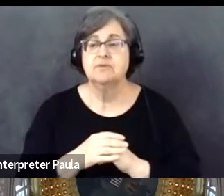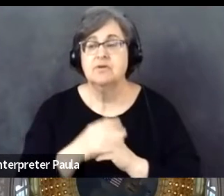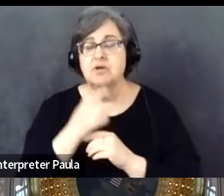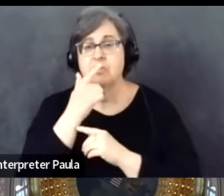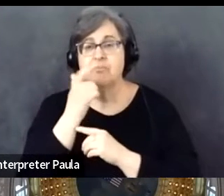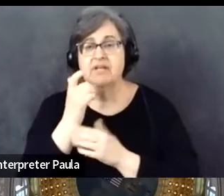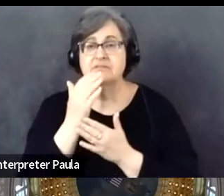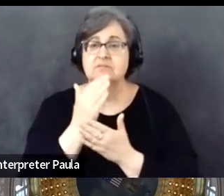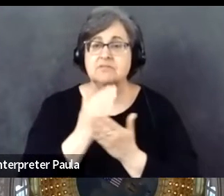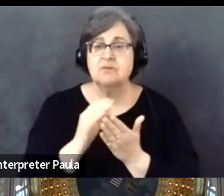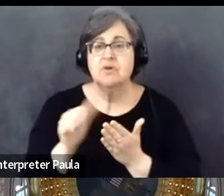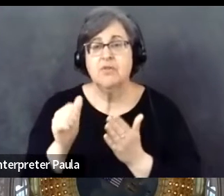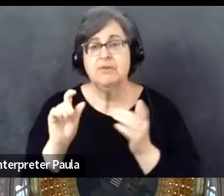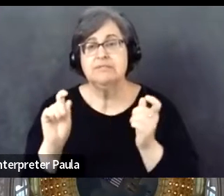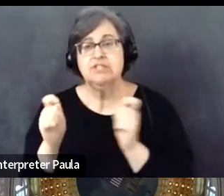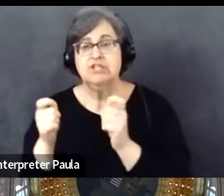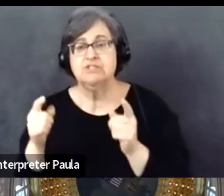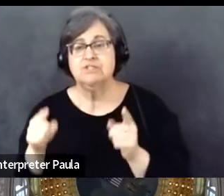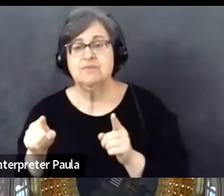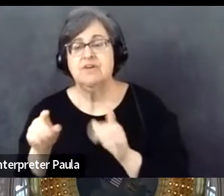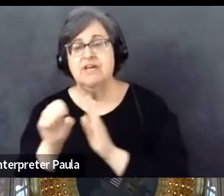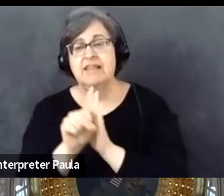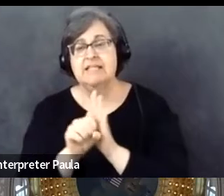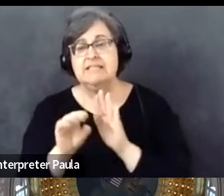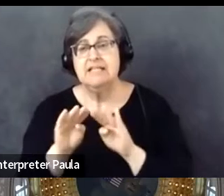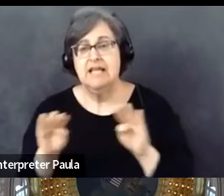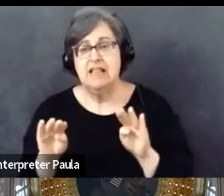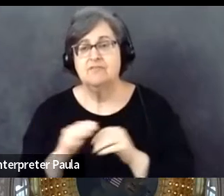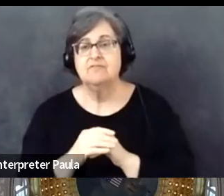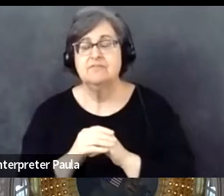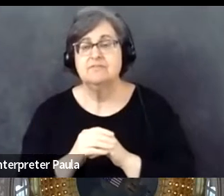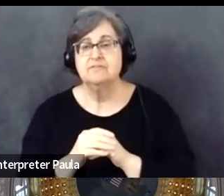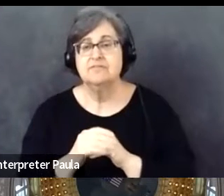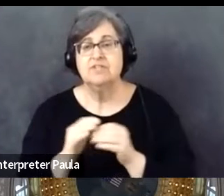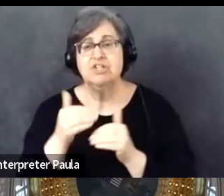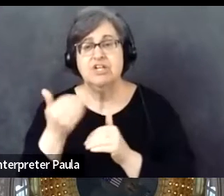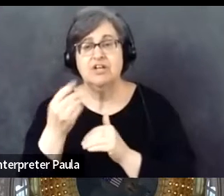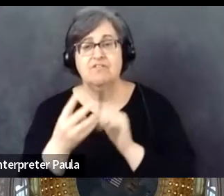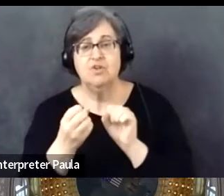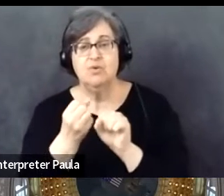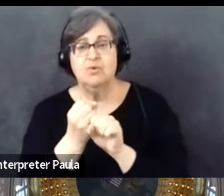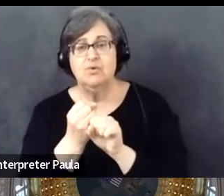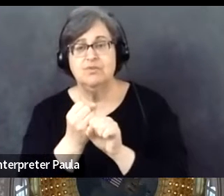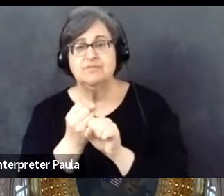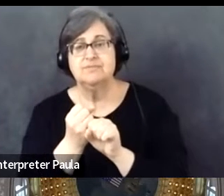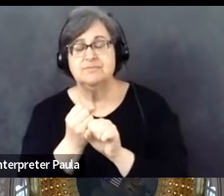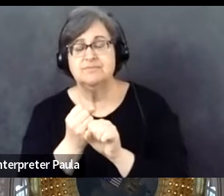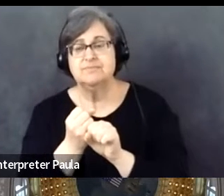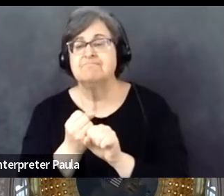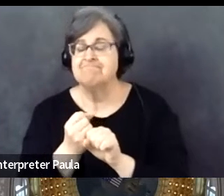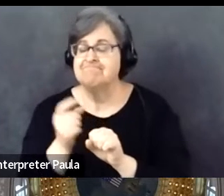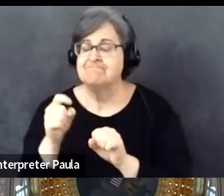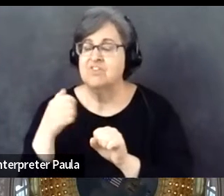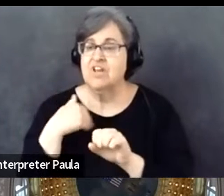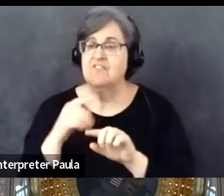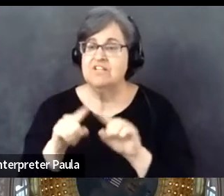there's some other changes happening at the state level in the next few years, they're going to have a